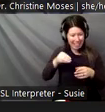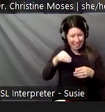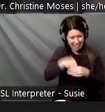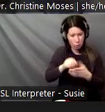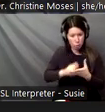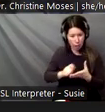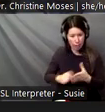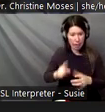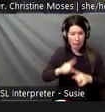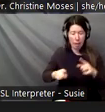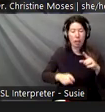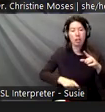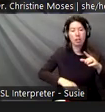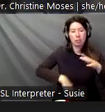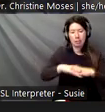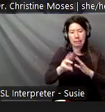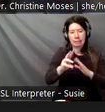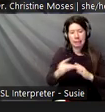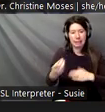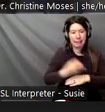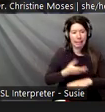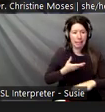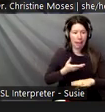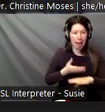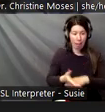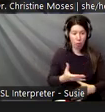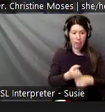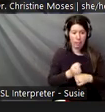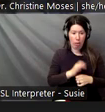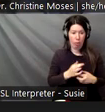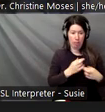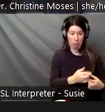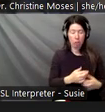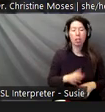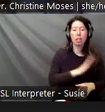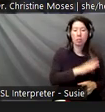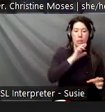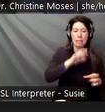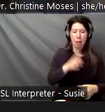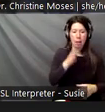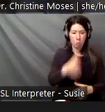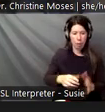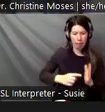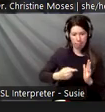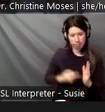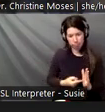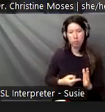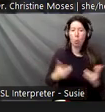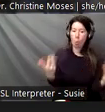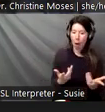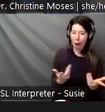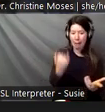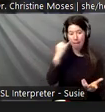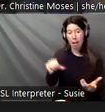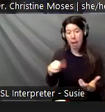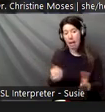more than 60 days after receipt of the recommendation. The response shall indicate what, if any, policy or procedural changes